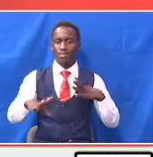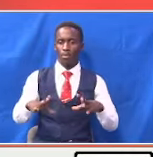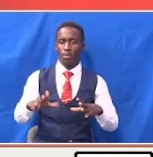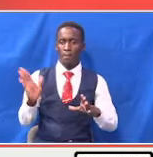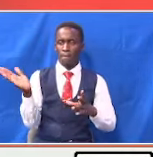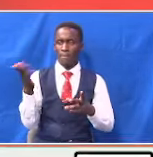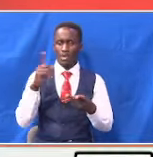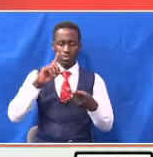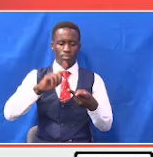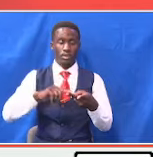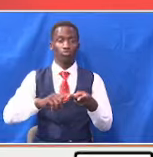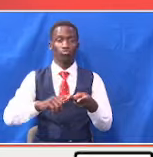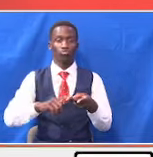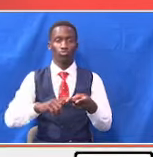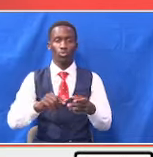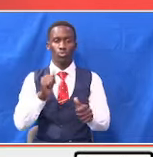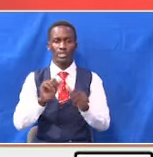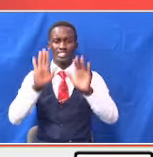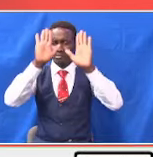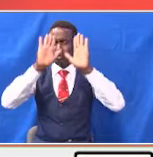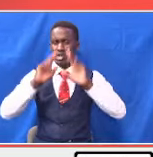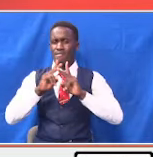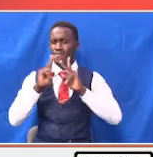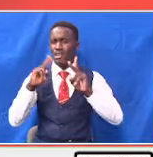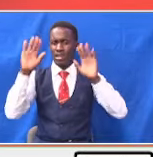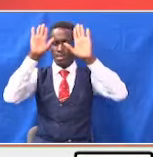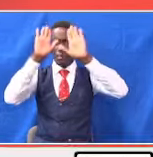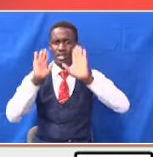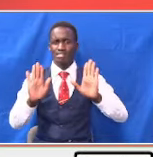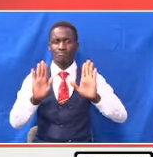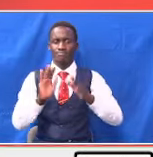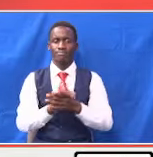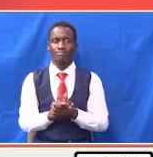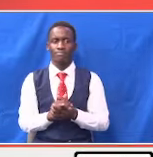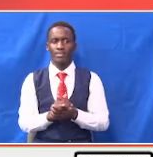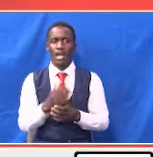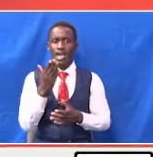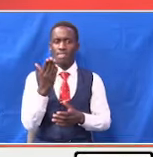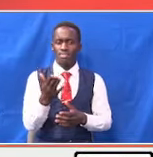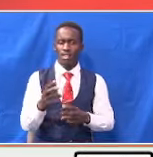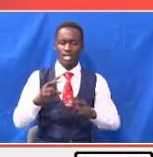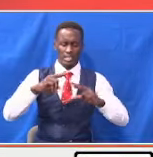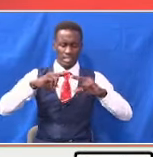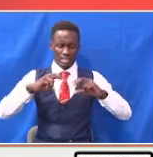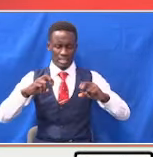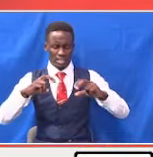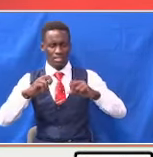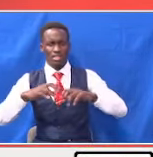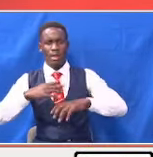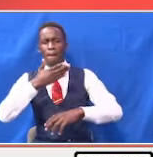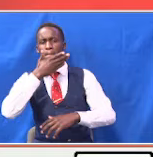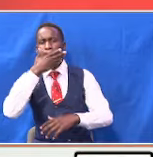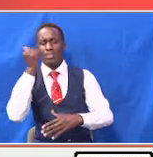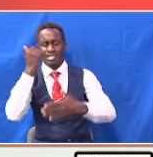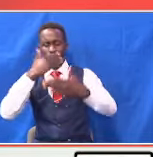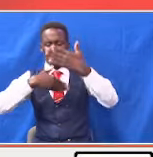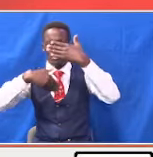two, because this is really important. They are assessment of the best universities in the